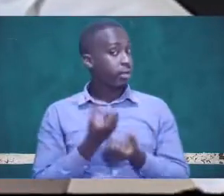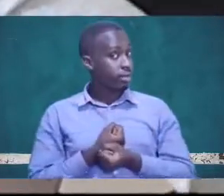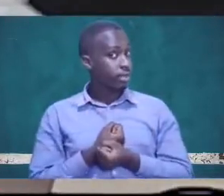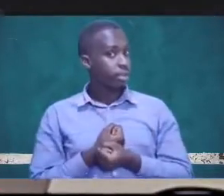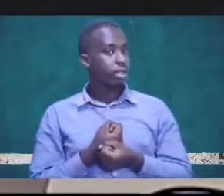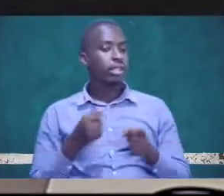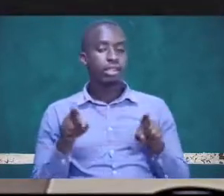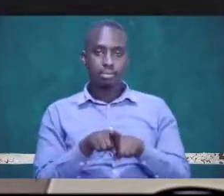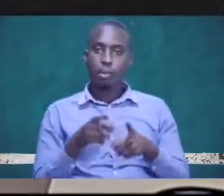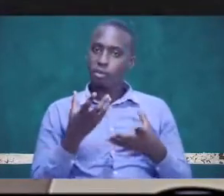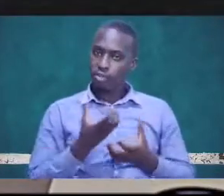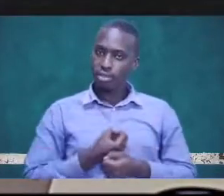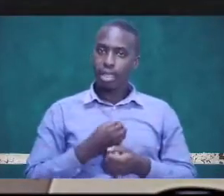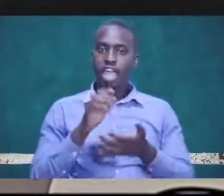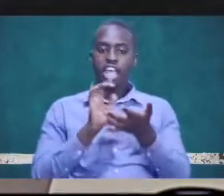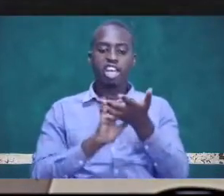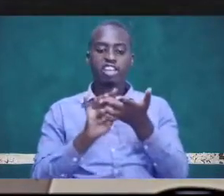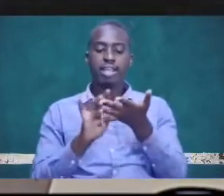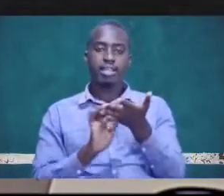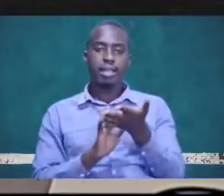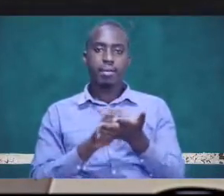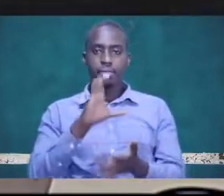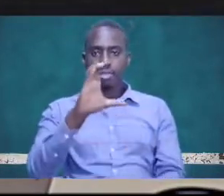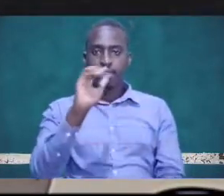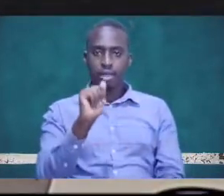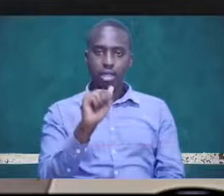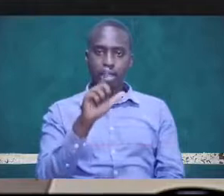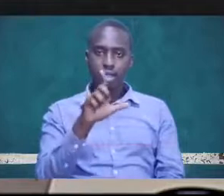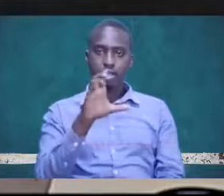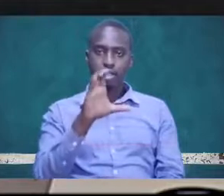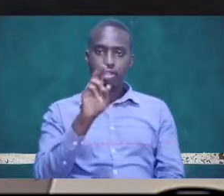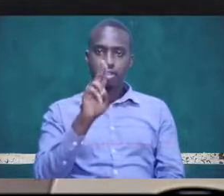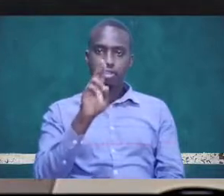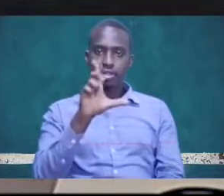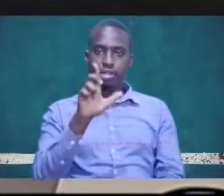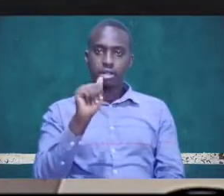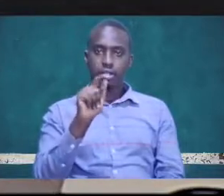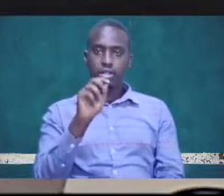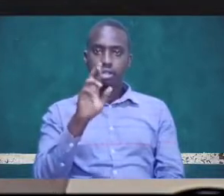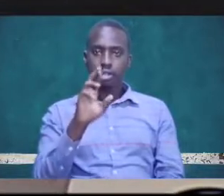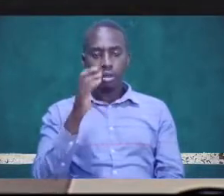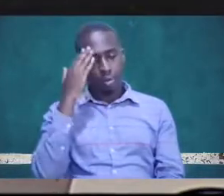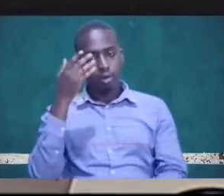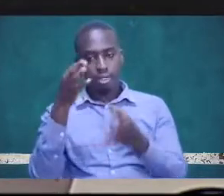have a calculator also. So because there will be something to